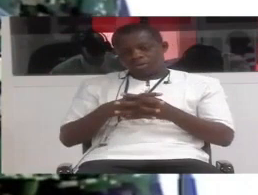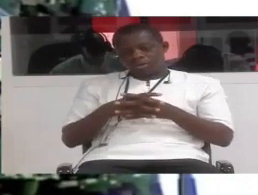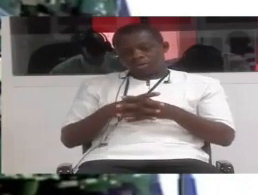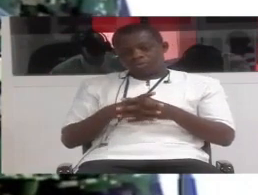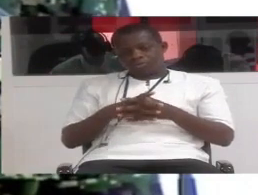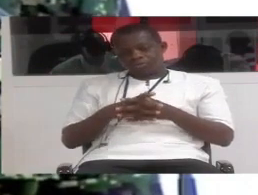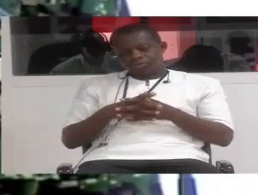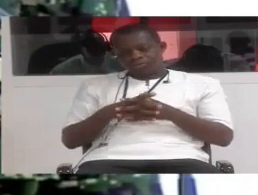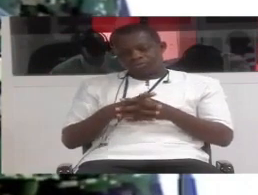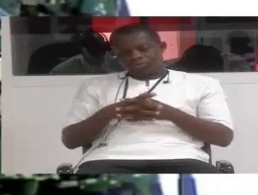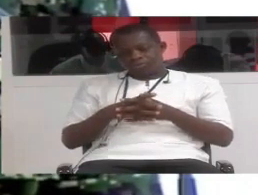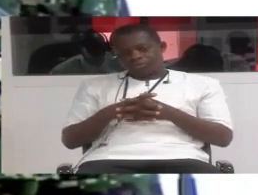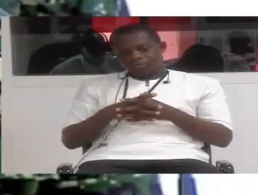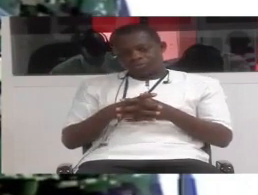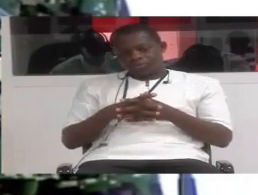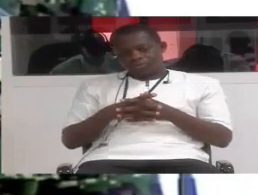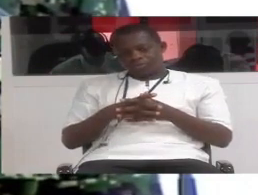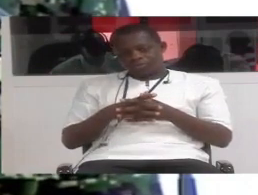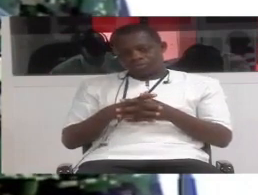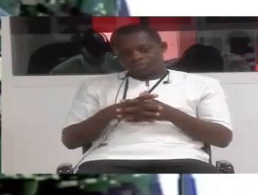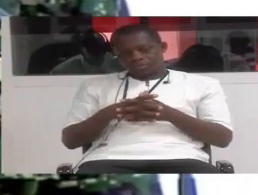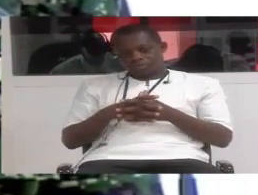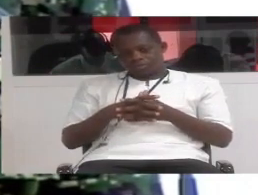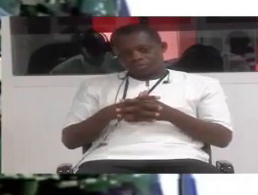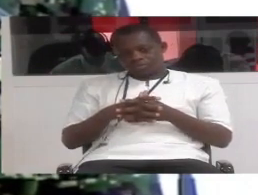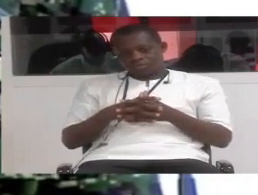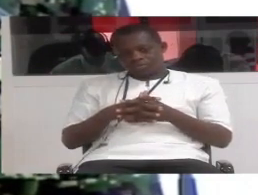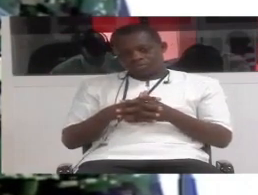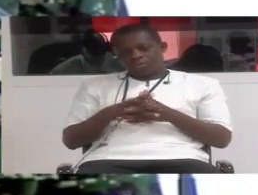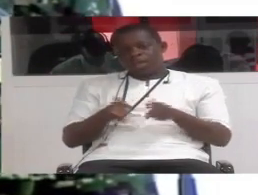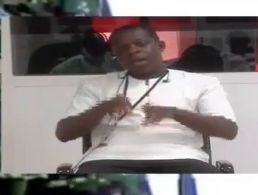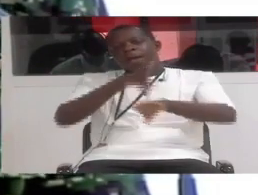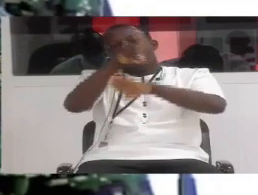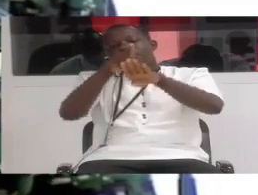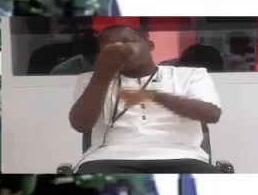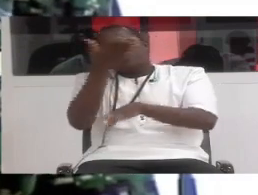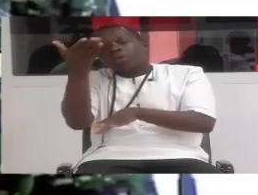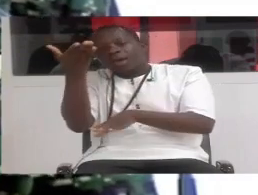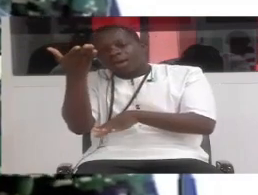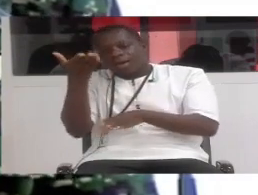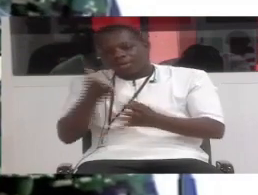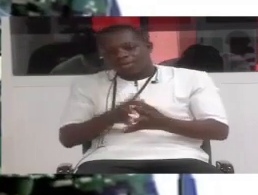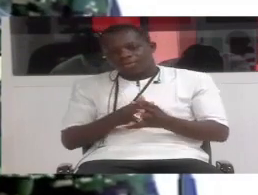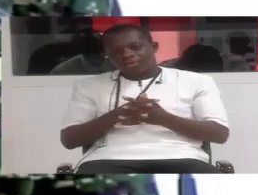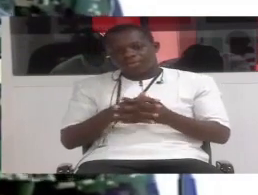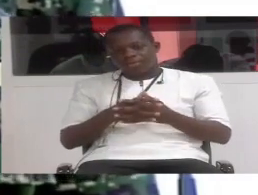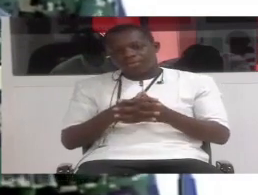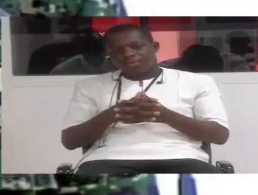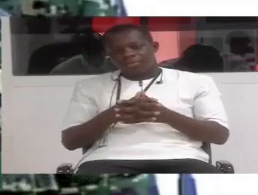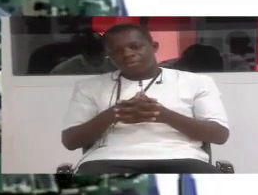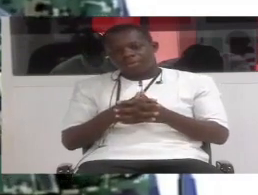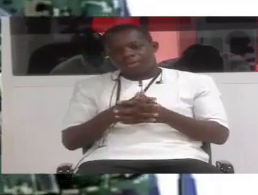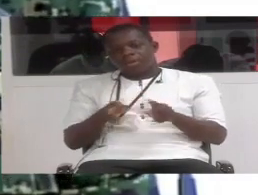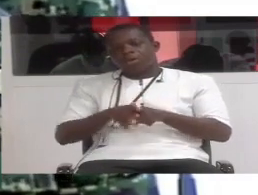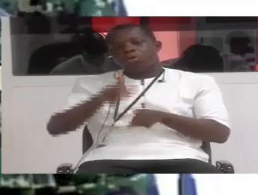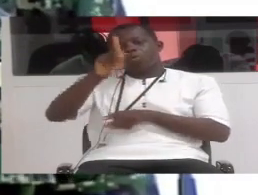converge where we used to meet when we are about to go on operations. Where would that be? Lolu fan la nekka fi ngeen dé dajé nonu mu